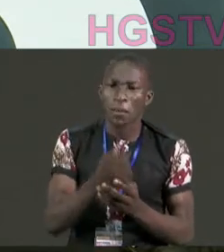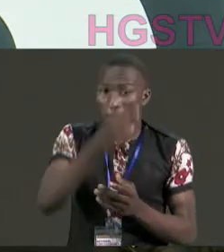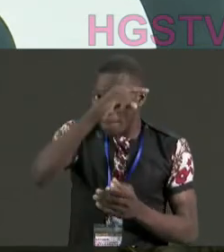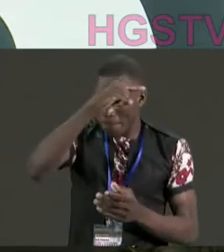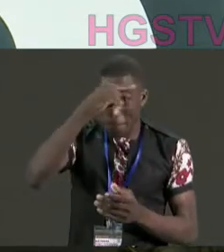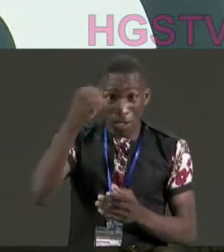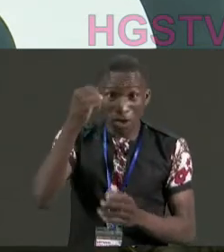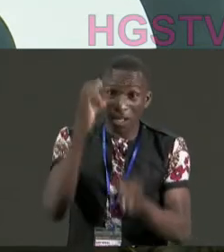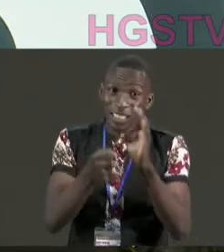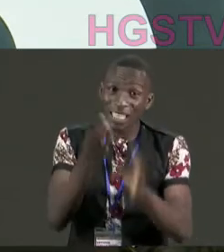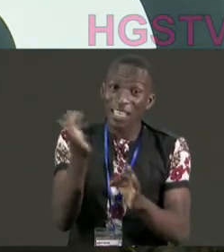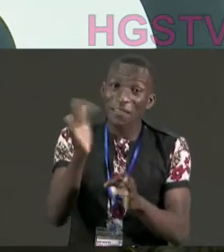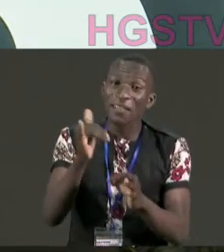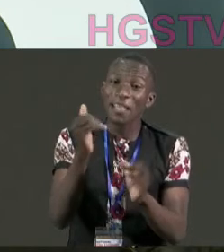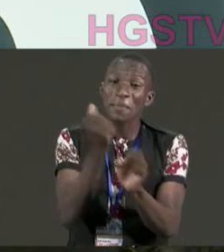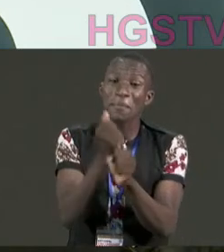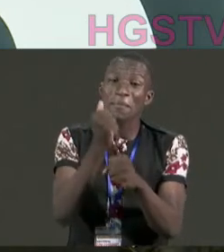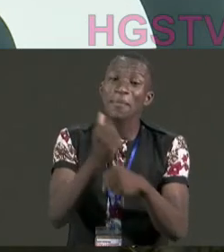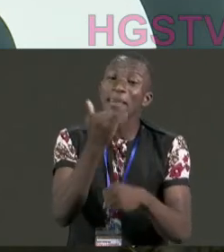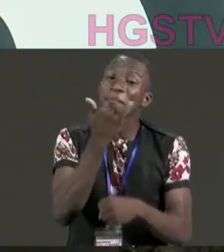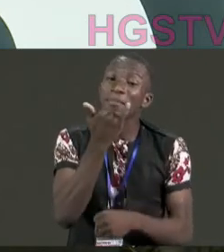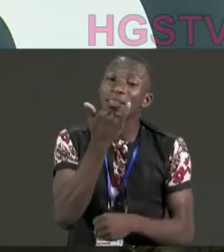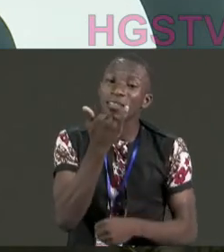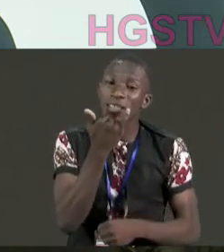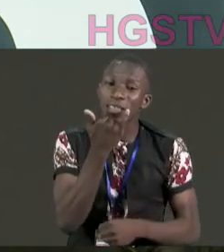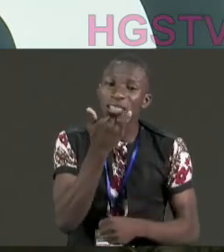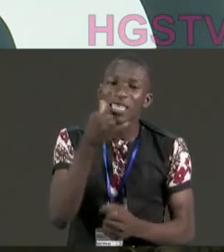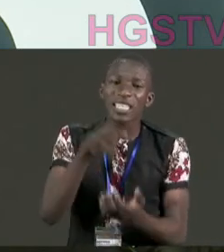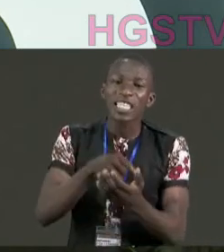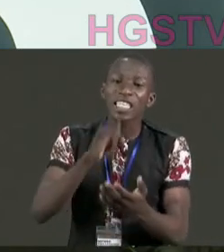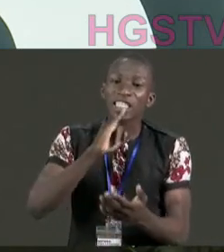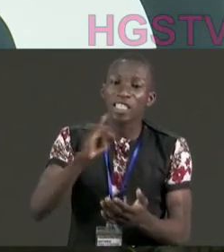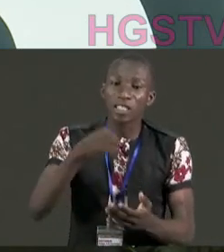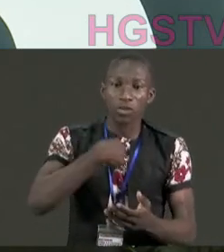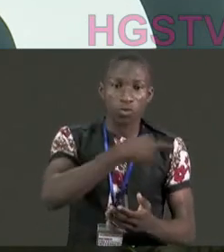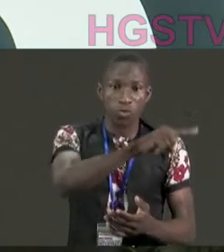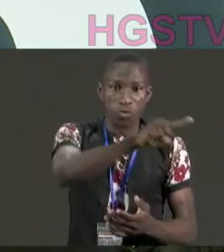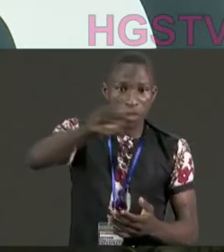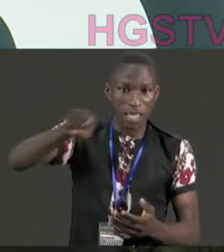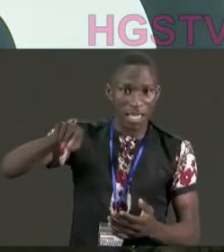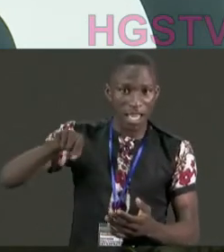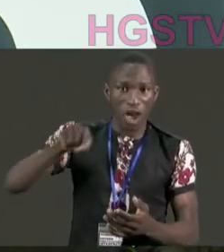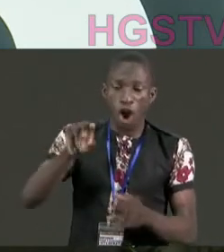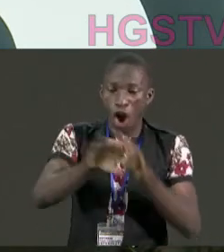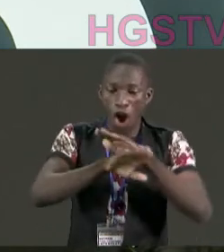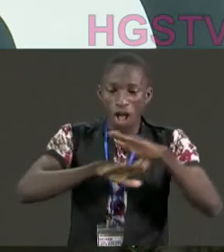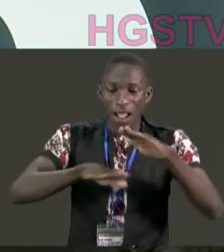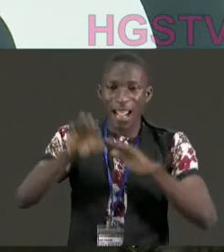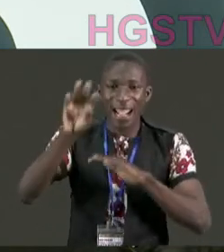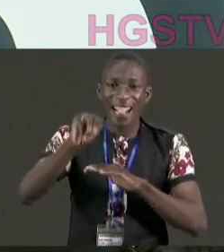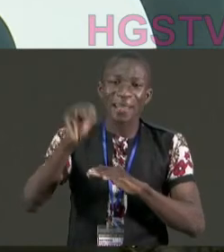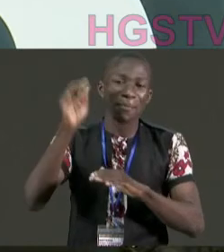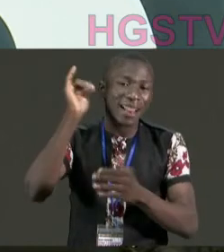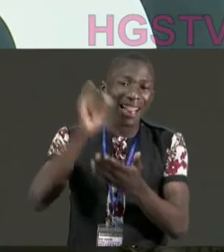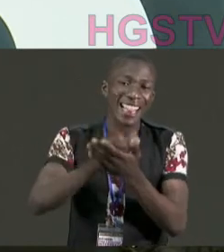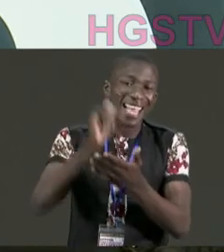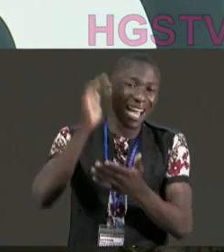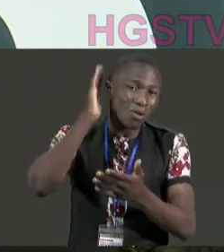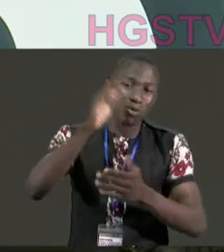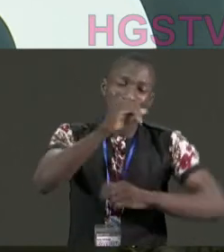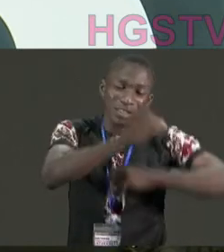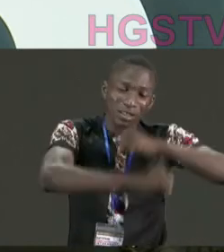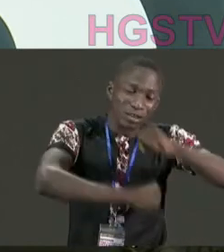Because if they make a mistake, it is we under them that will suffer.